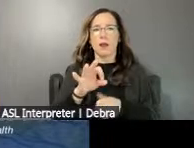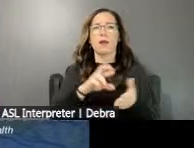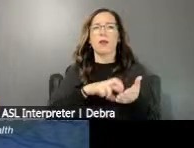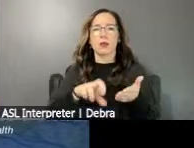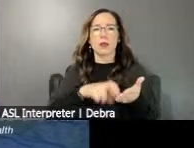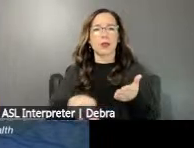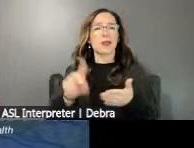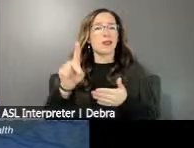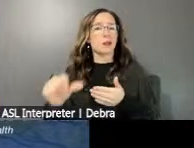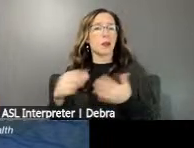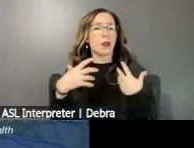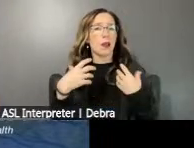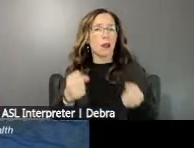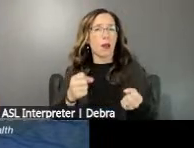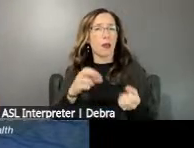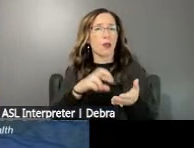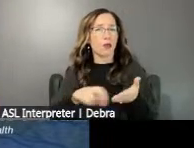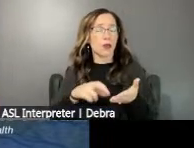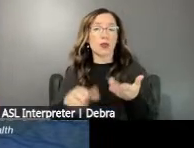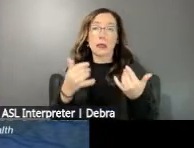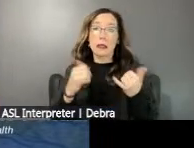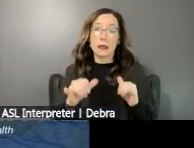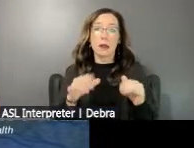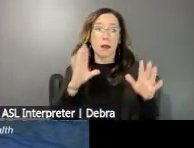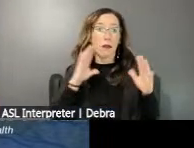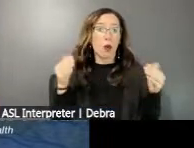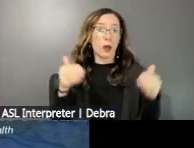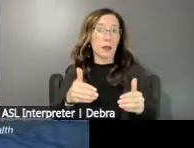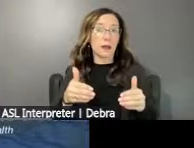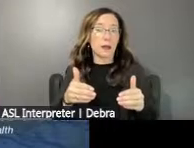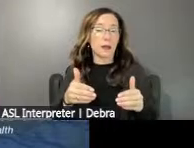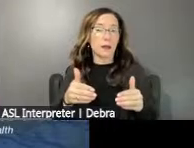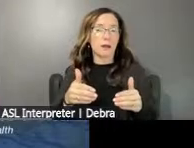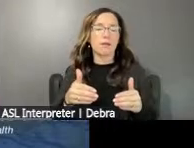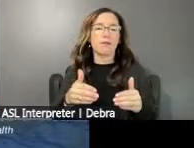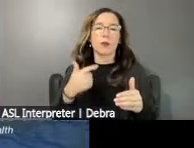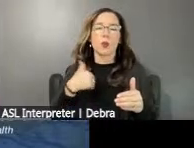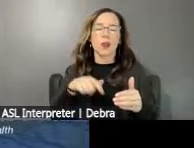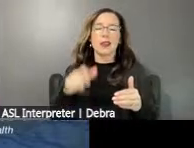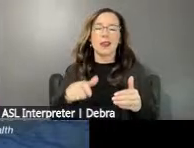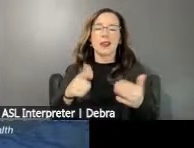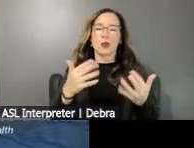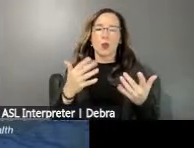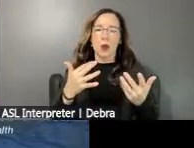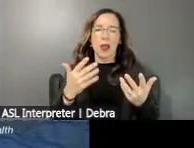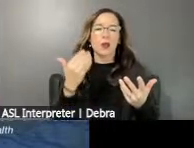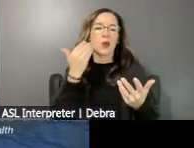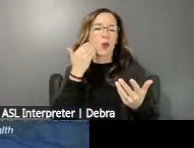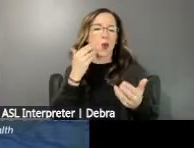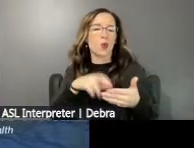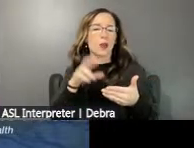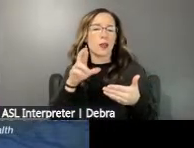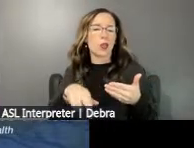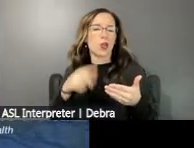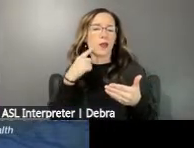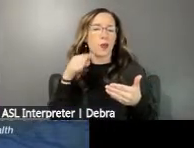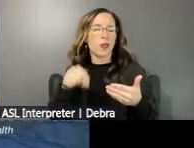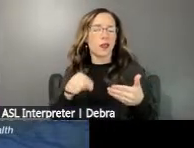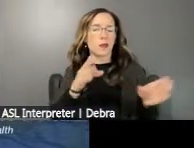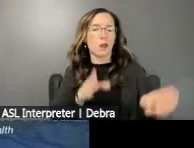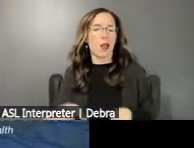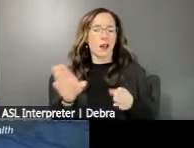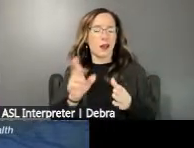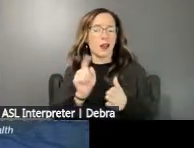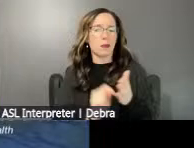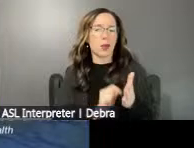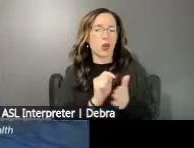health research, there's still a focus. We'll certainly have to wait to know the results of this planning period and the impact